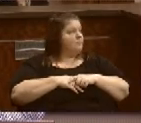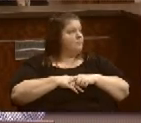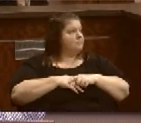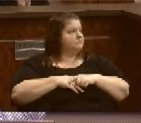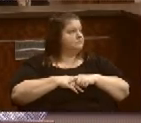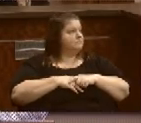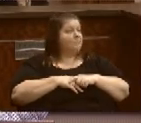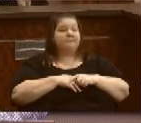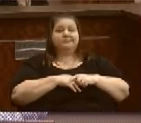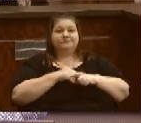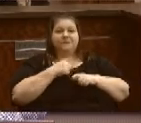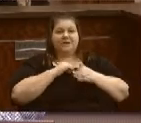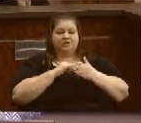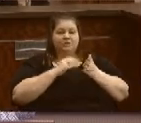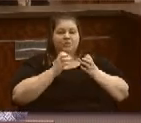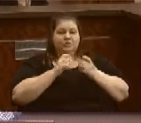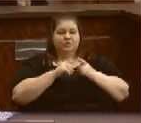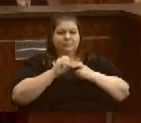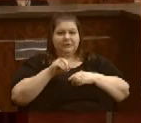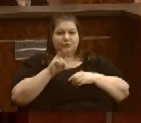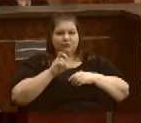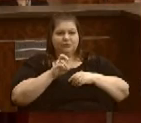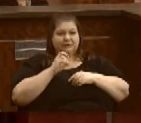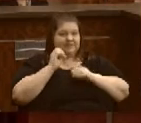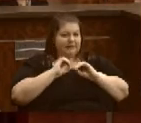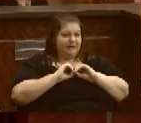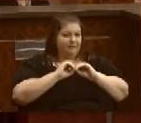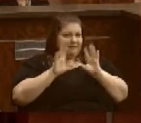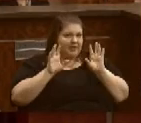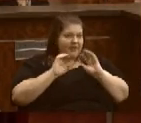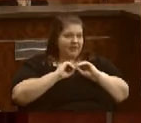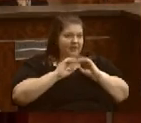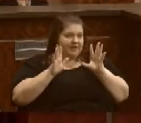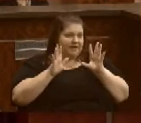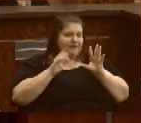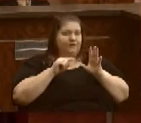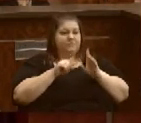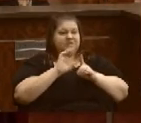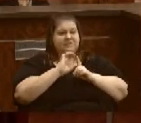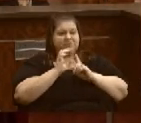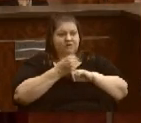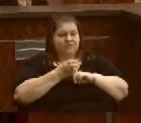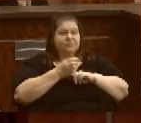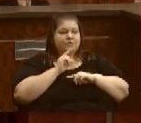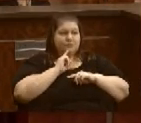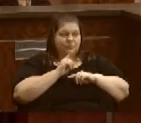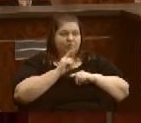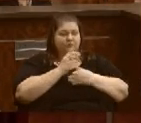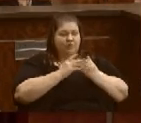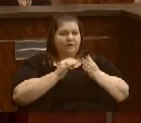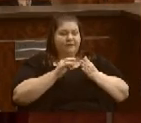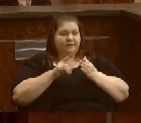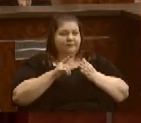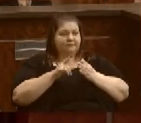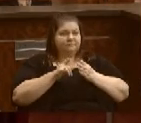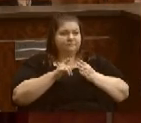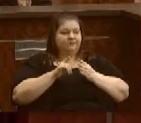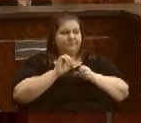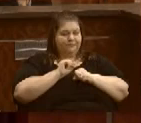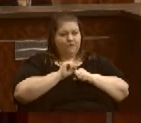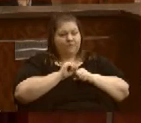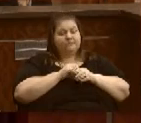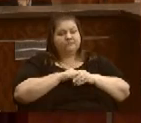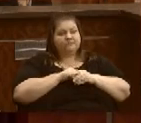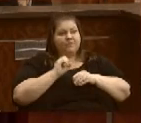customers. Okay, I just wanted to make sure that those conditions were part of the record for this meeting as well. Yes,